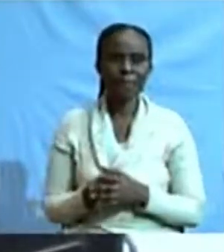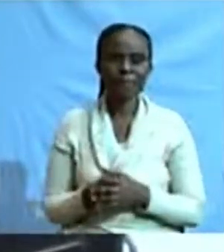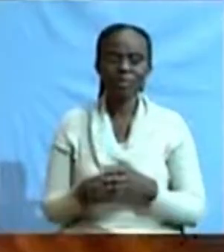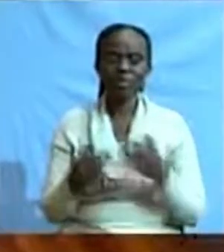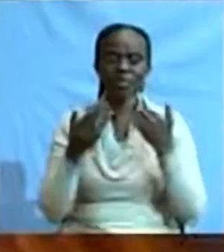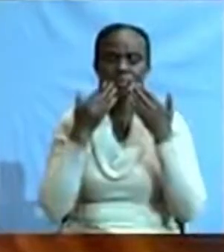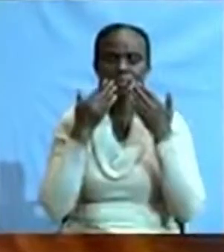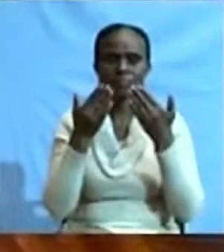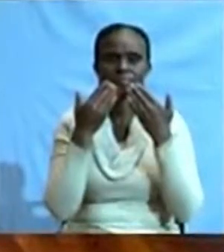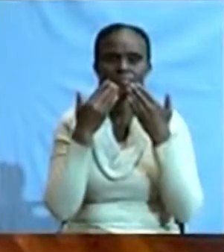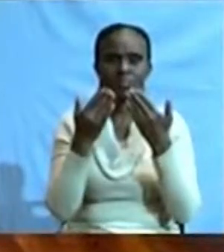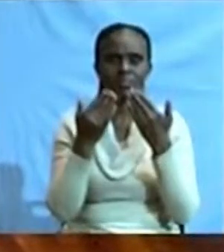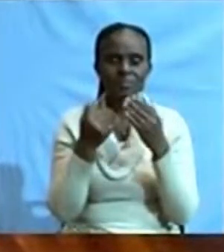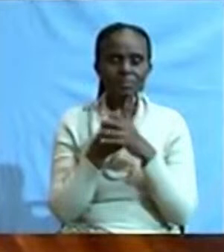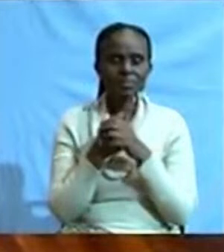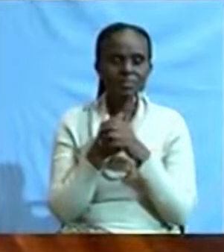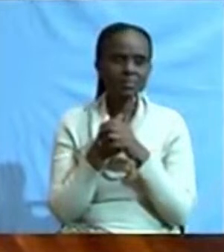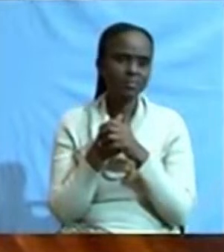Chair.